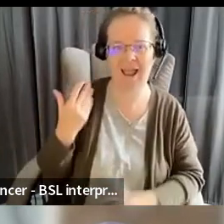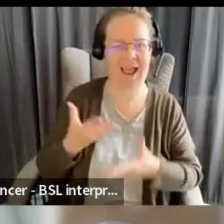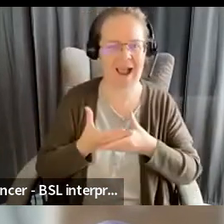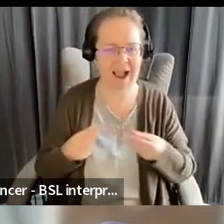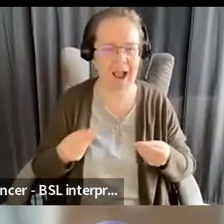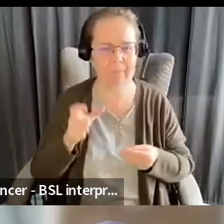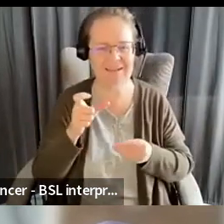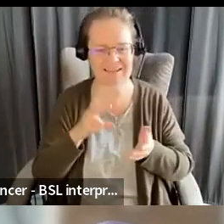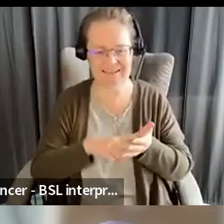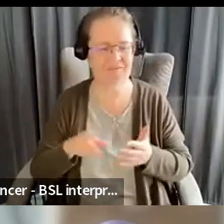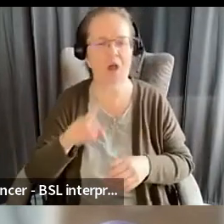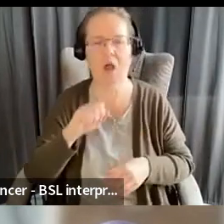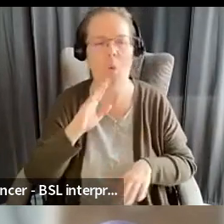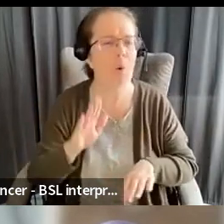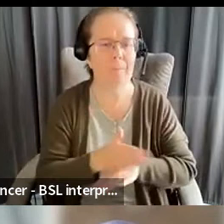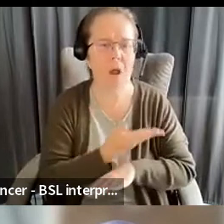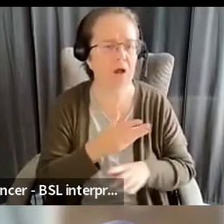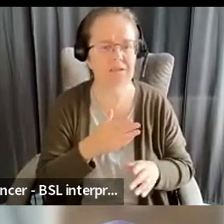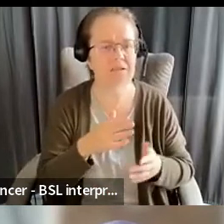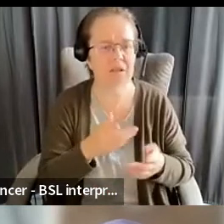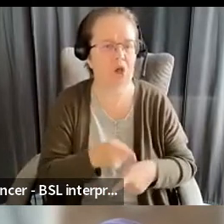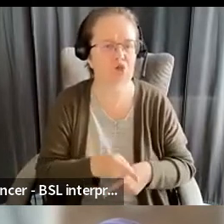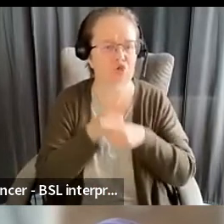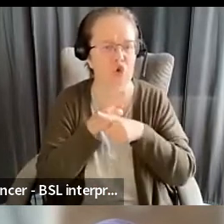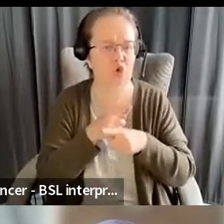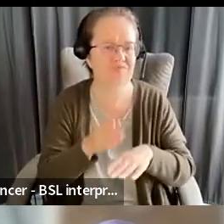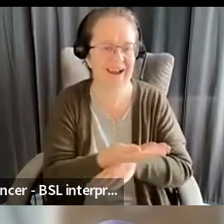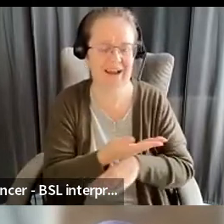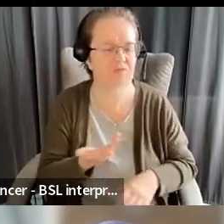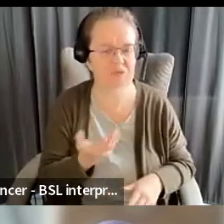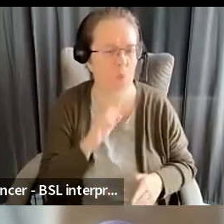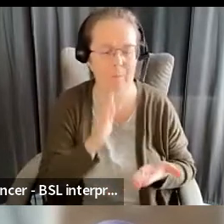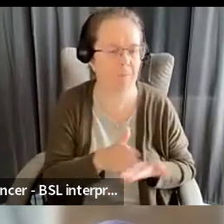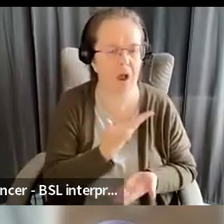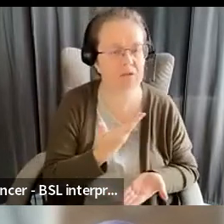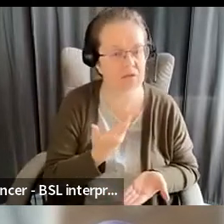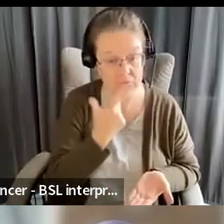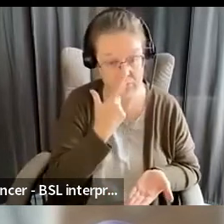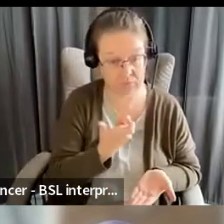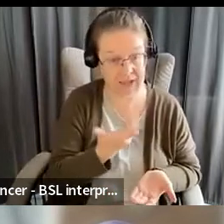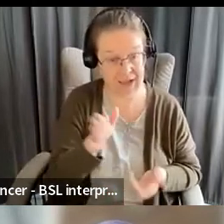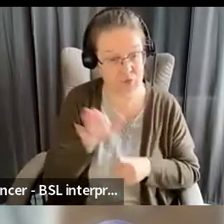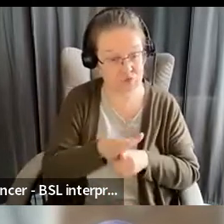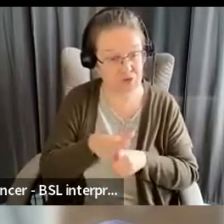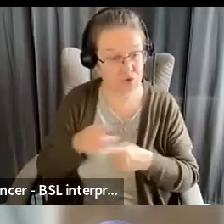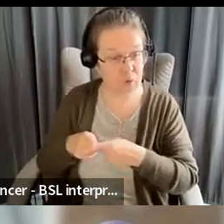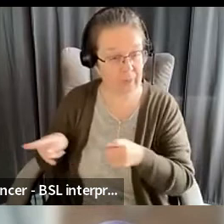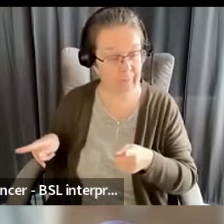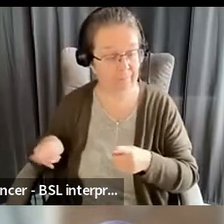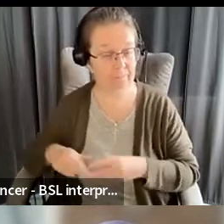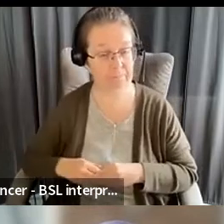CV, they won't pass security clearance. Can you give reassurances that things like disability won't be held against